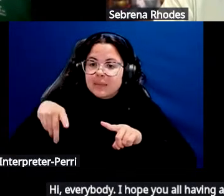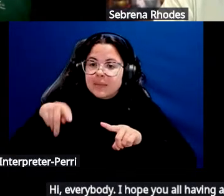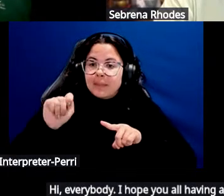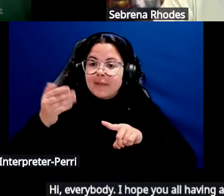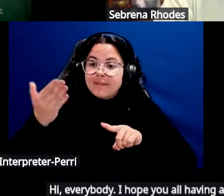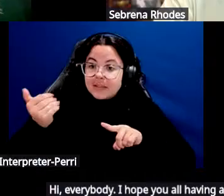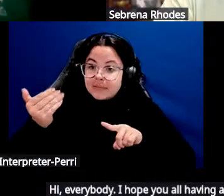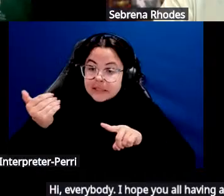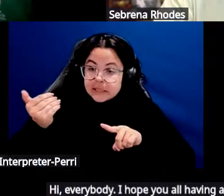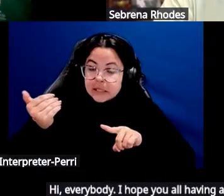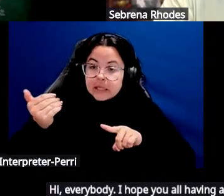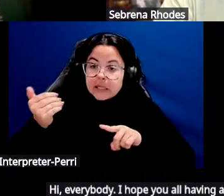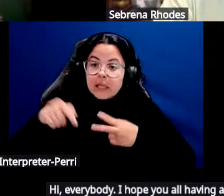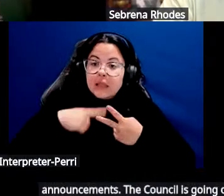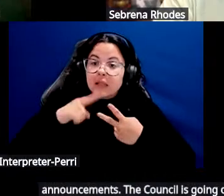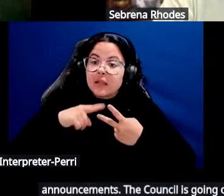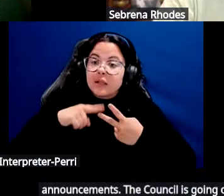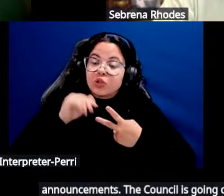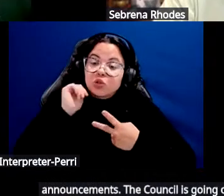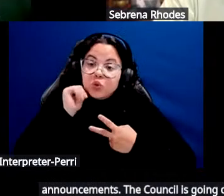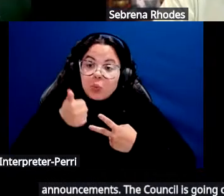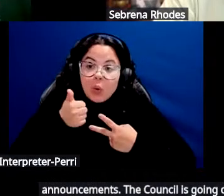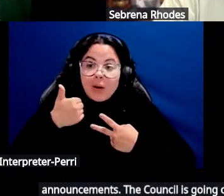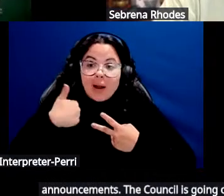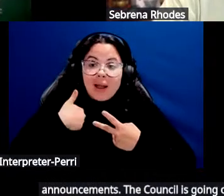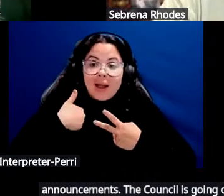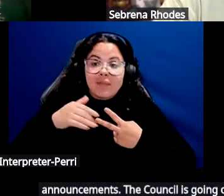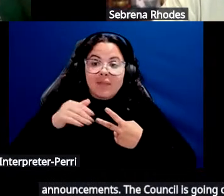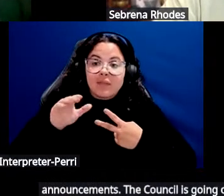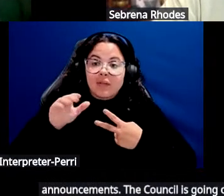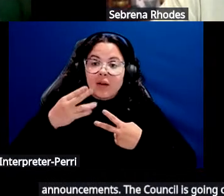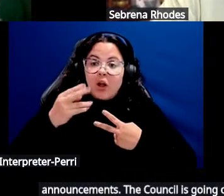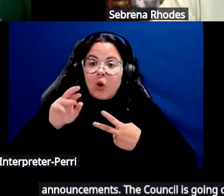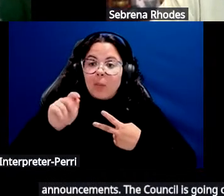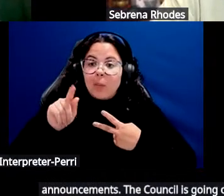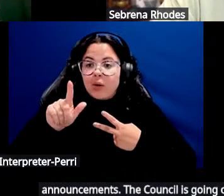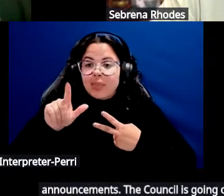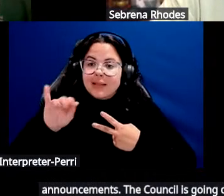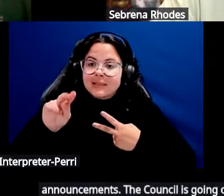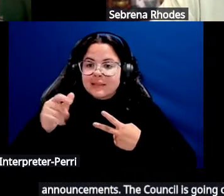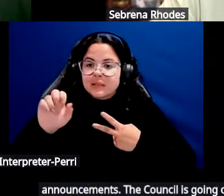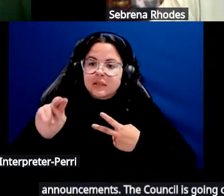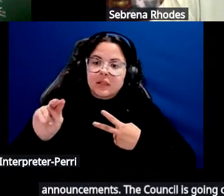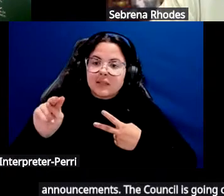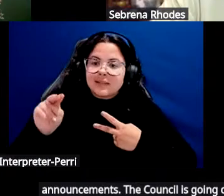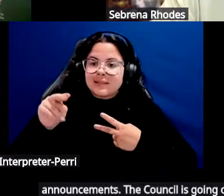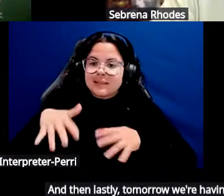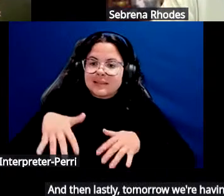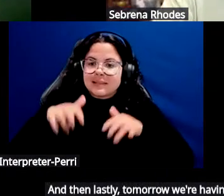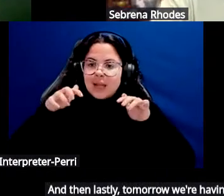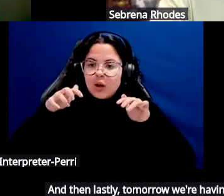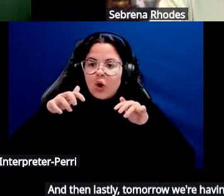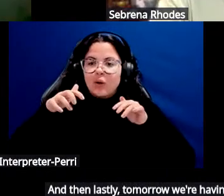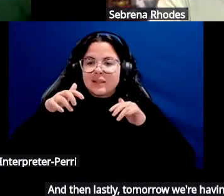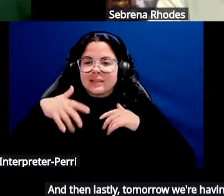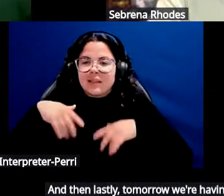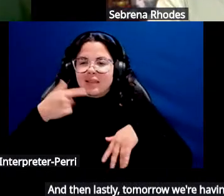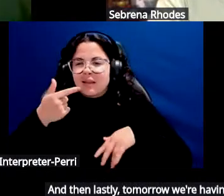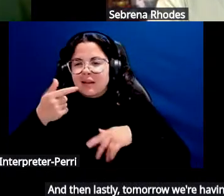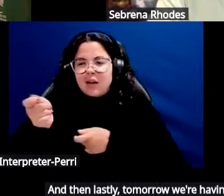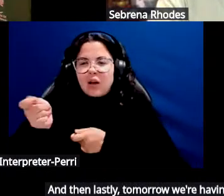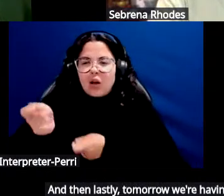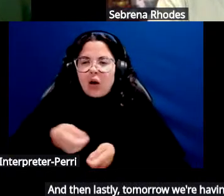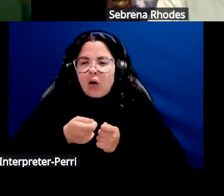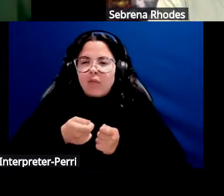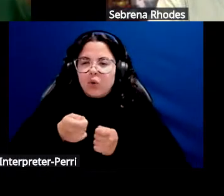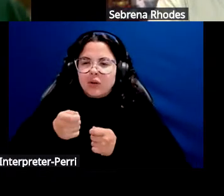15th. And then lastly, tomorrow we're having a Carver Langston Town Hall meeting. It is at the Langston Golf Course Clubhouse. It's